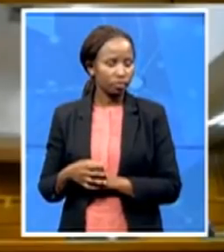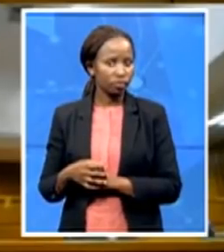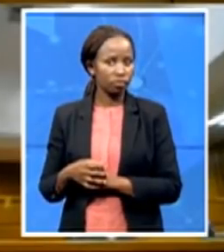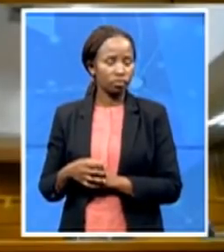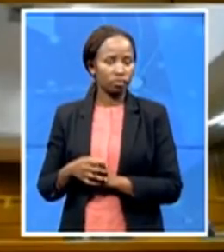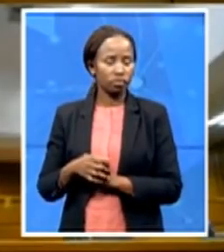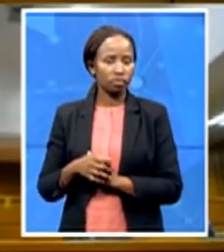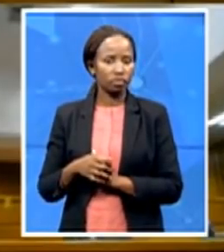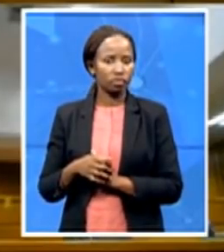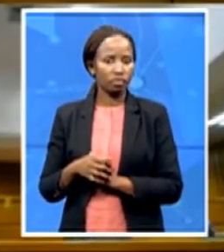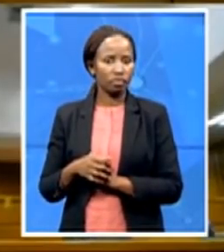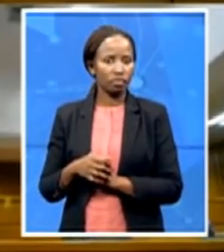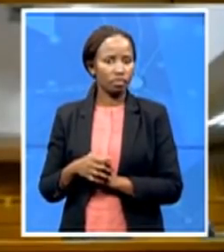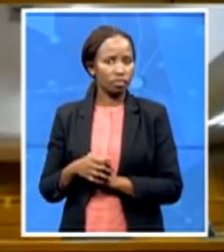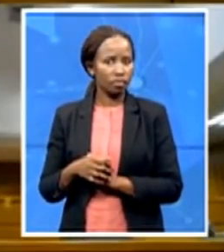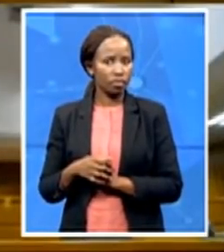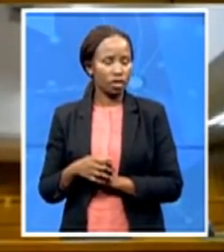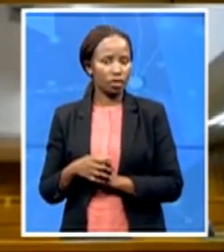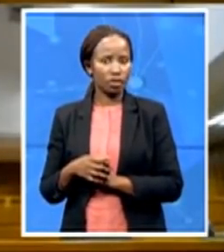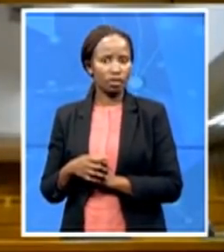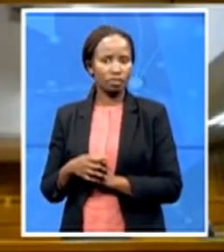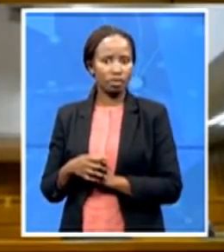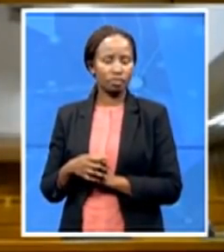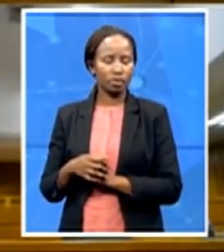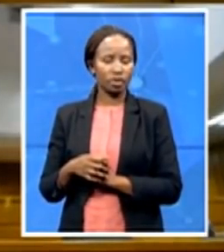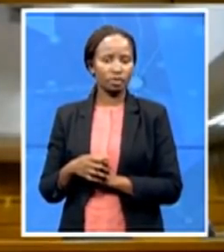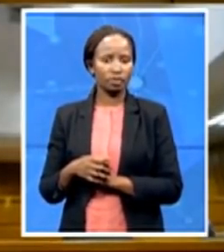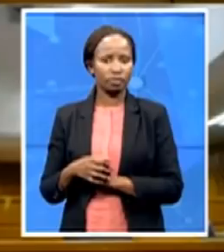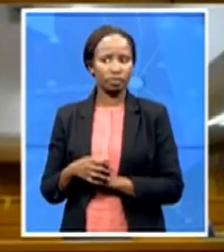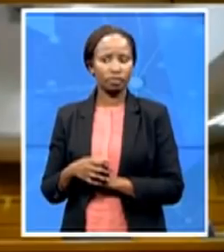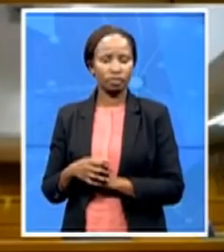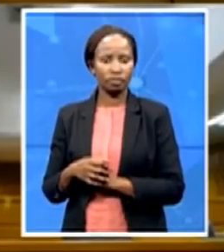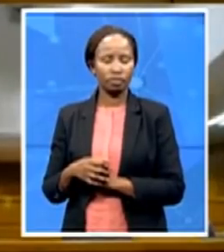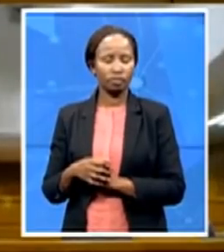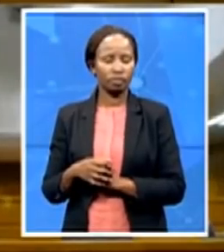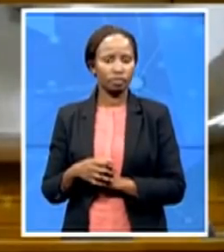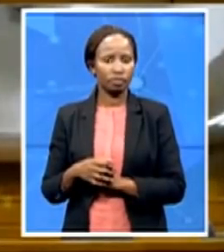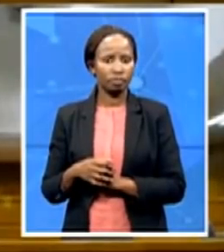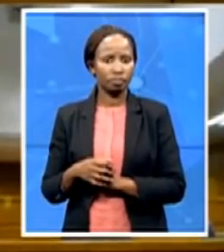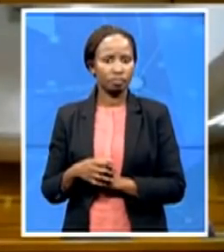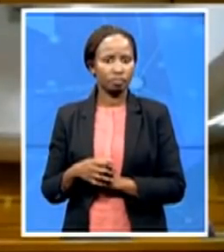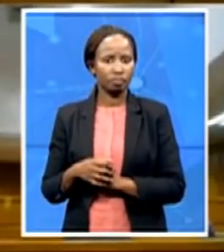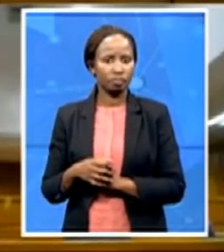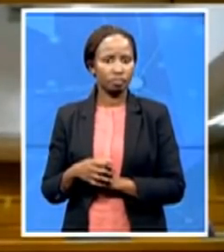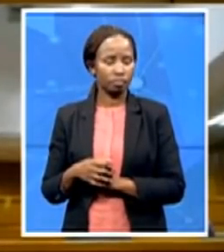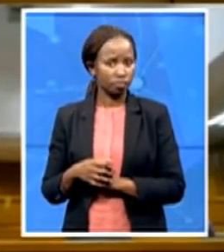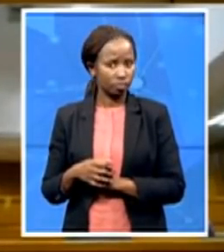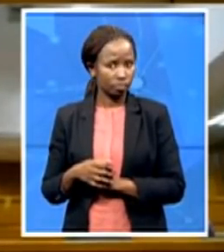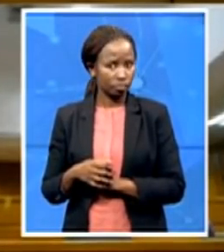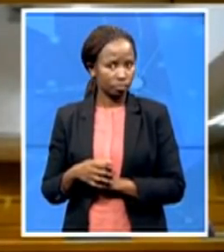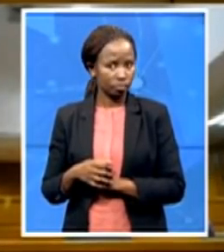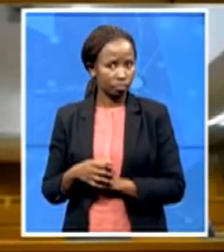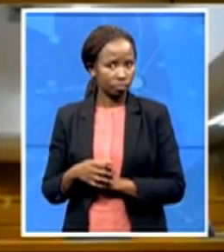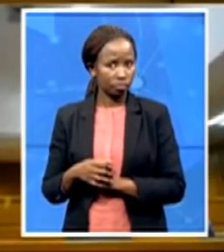the National Assembly to just include retrospectivity in if they want to in